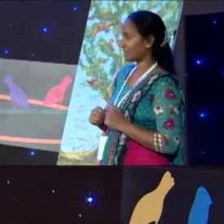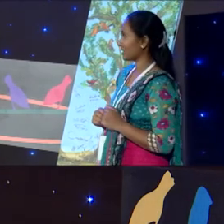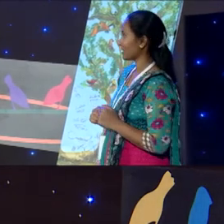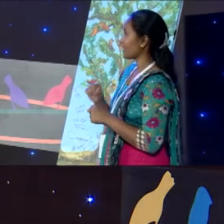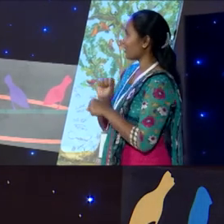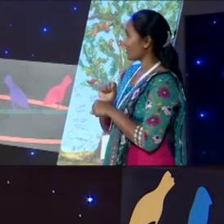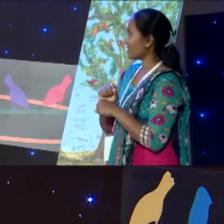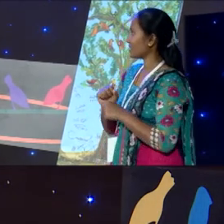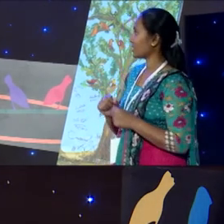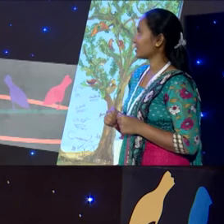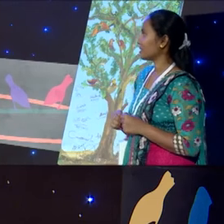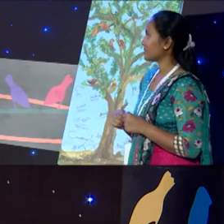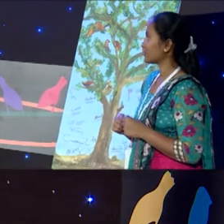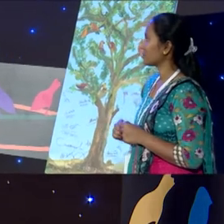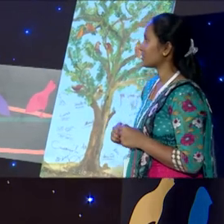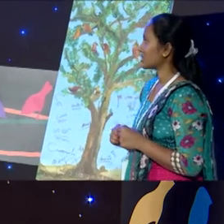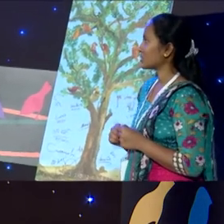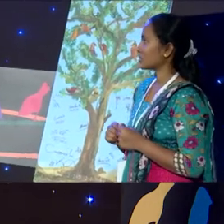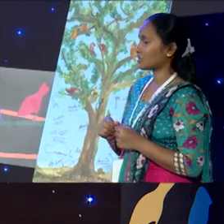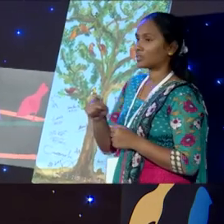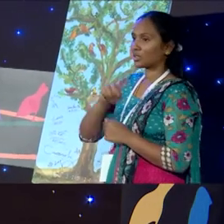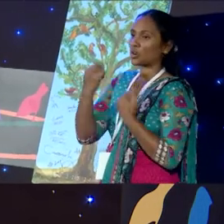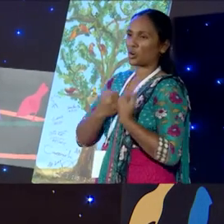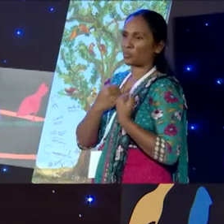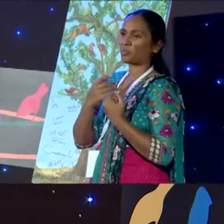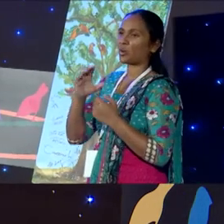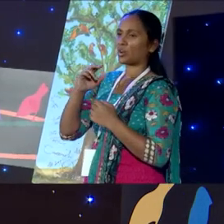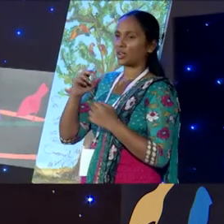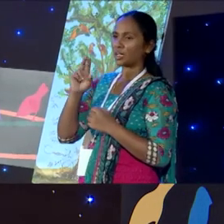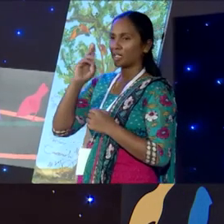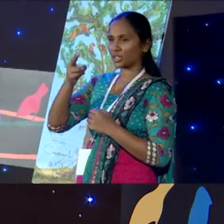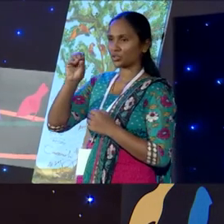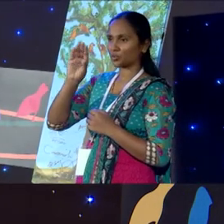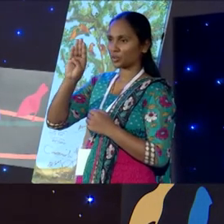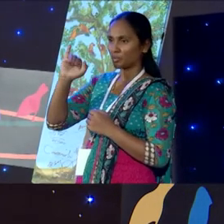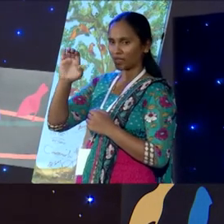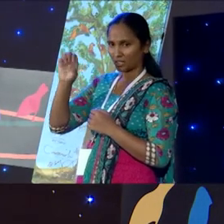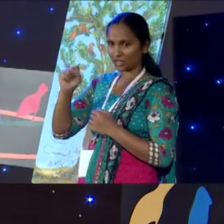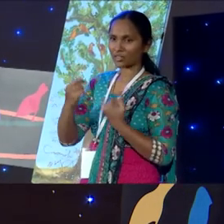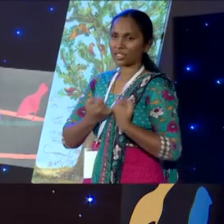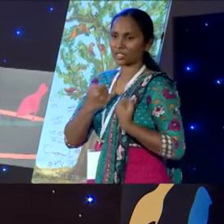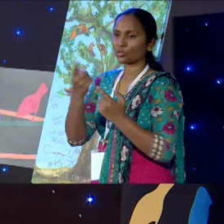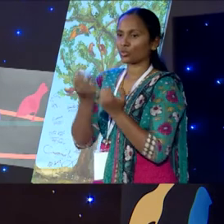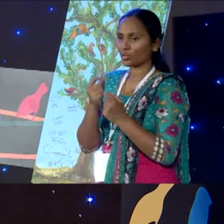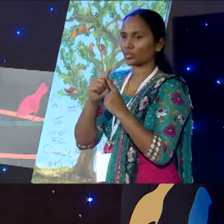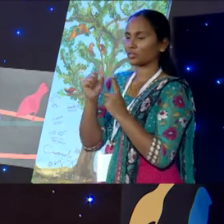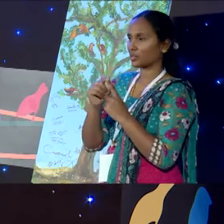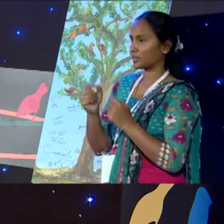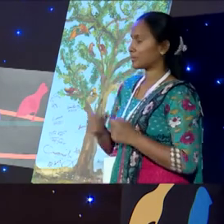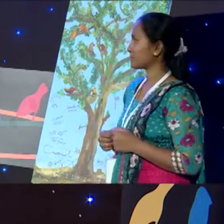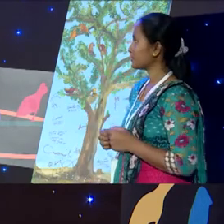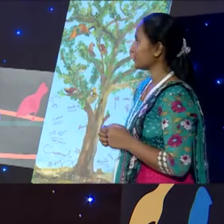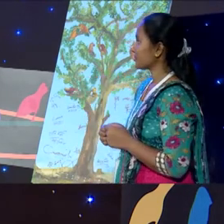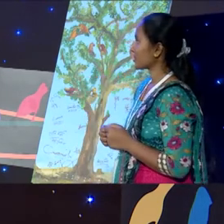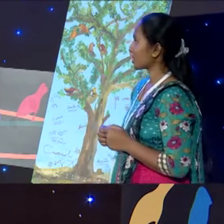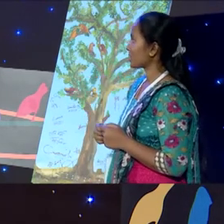work preferences, what do you guys like to do, hobbies, interests, because it doesn't need to be only about disability when it's matchmaking. It